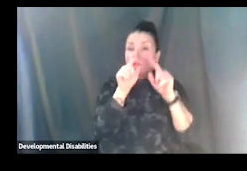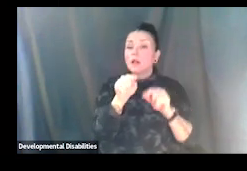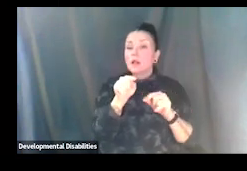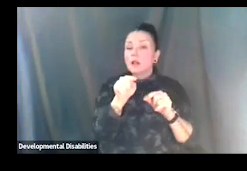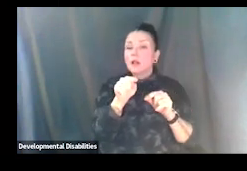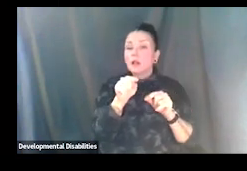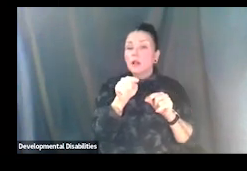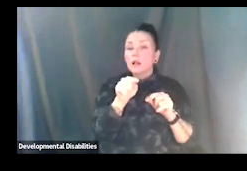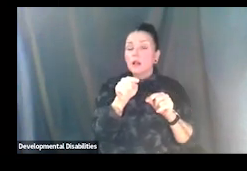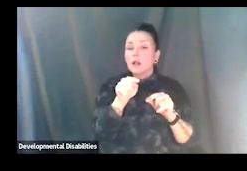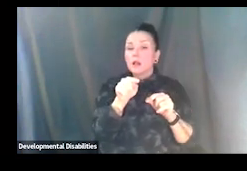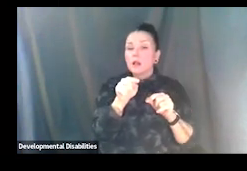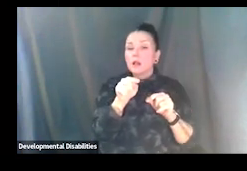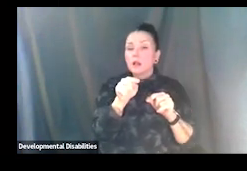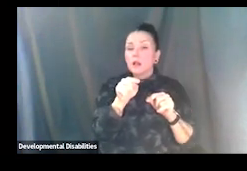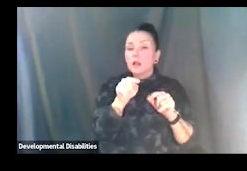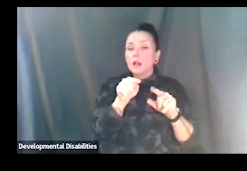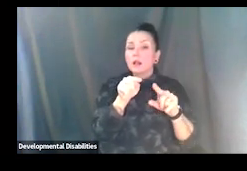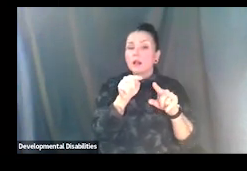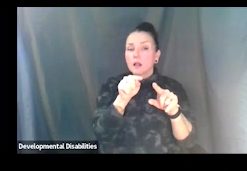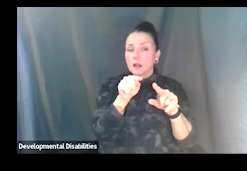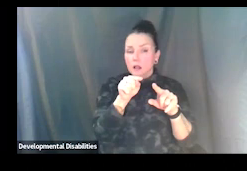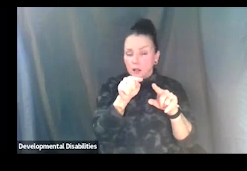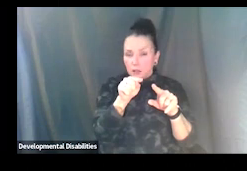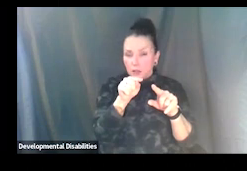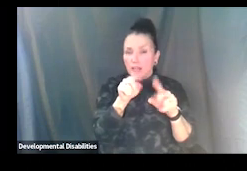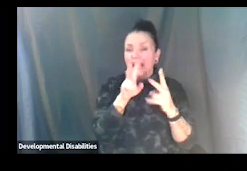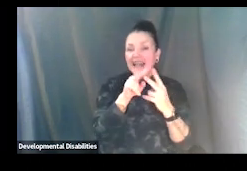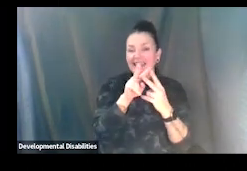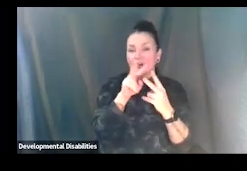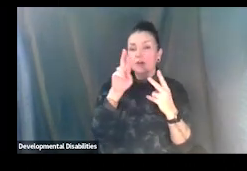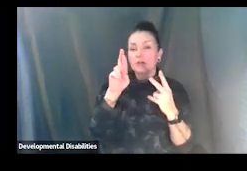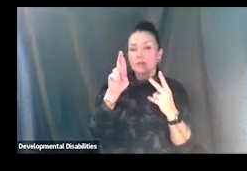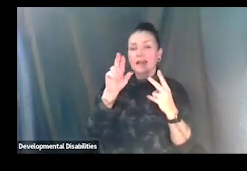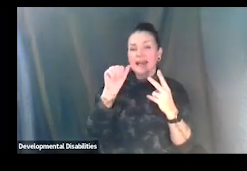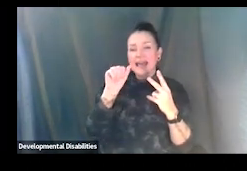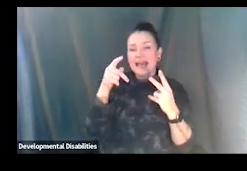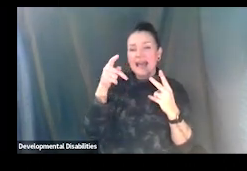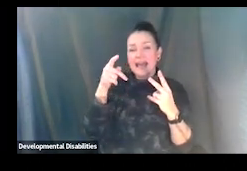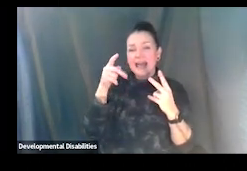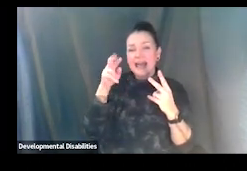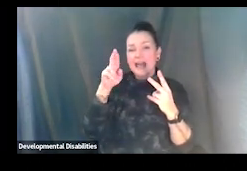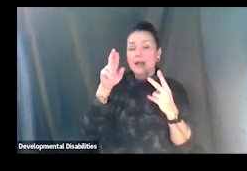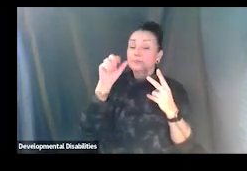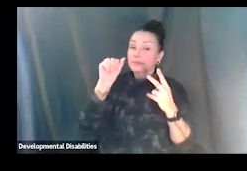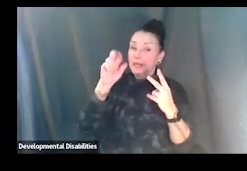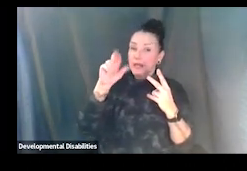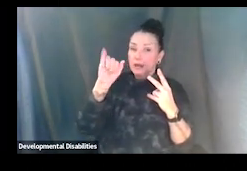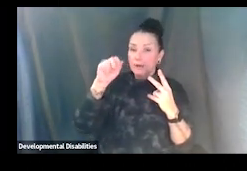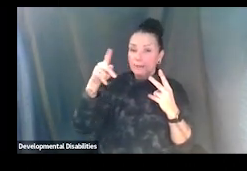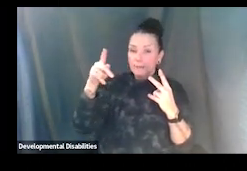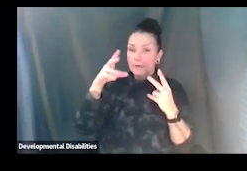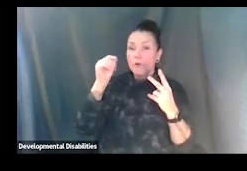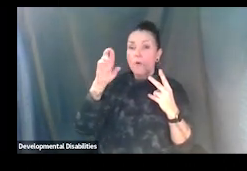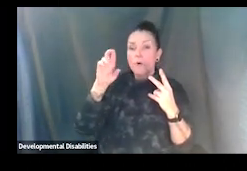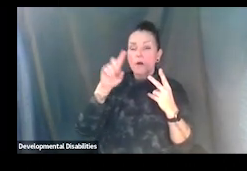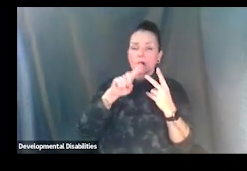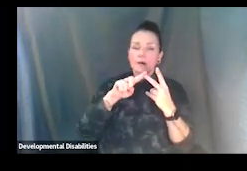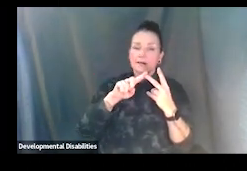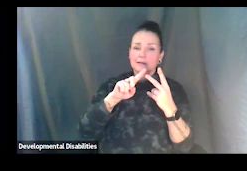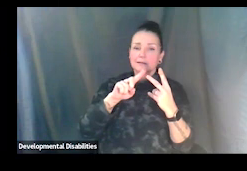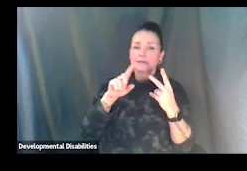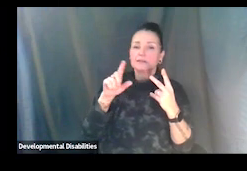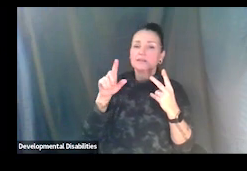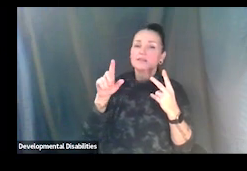previously, but had been on aripiprazole or Abilify and had shown benefit. And what we can see is over the course of a year, or 52